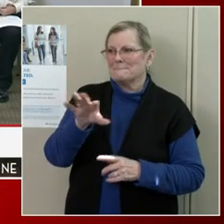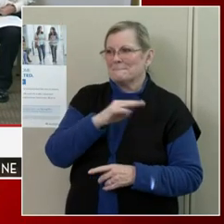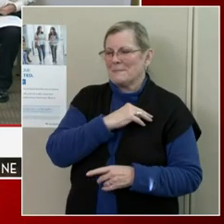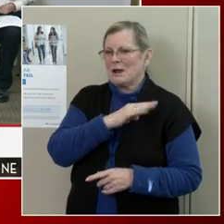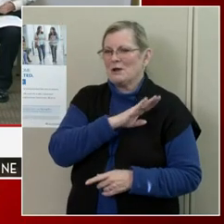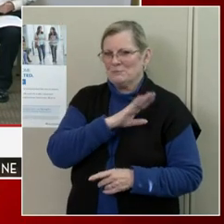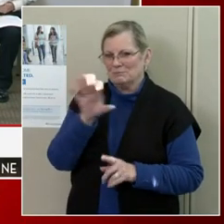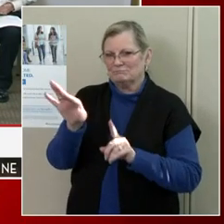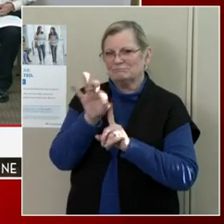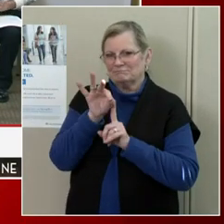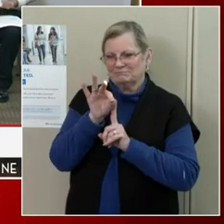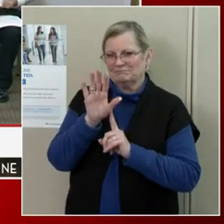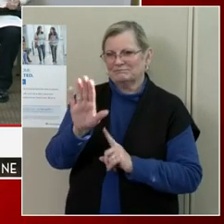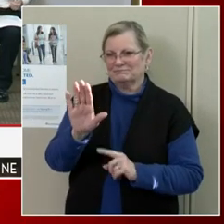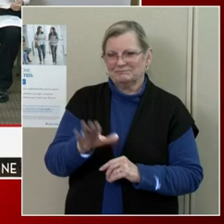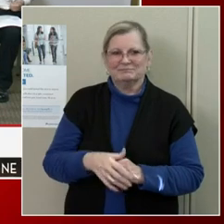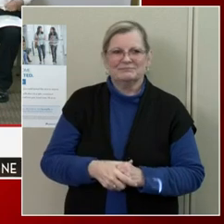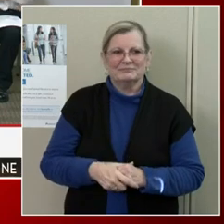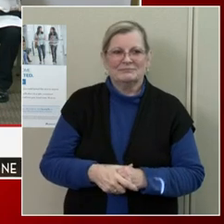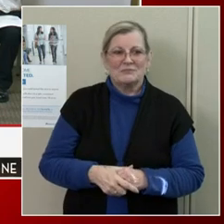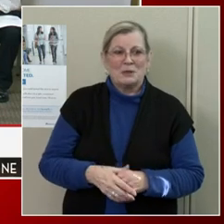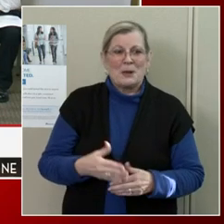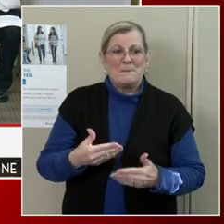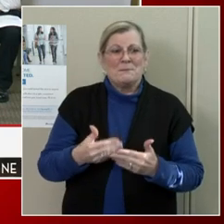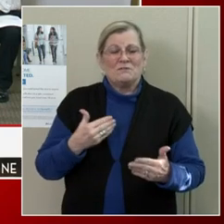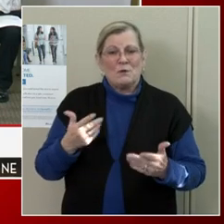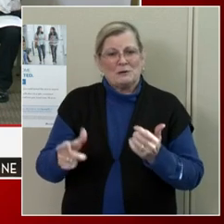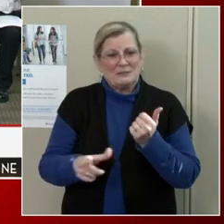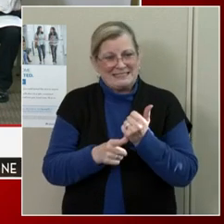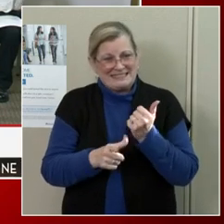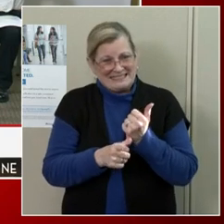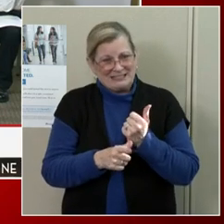He previously served as Assistant Chief, as the Division Commander